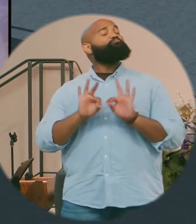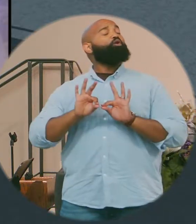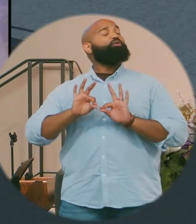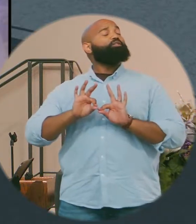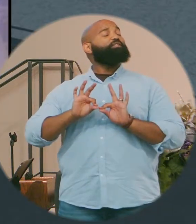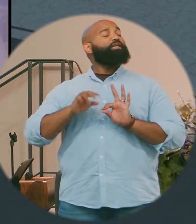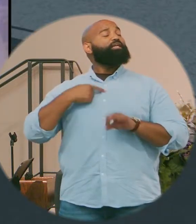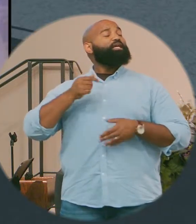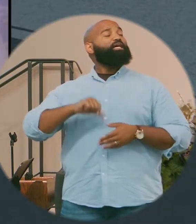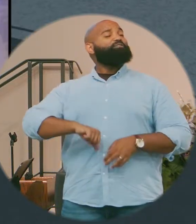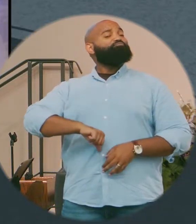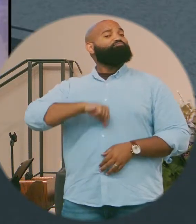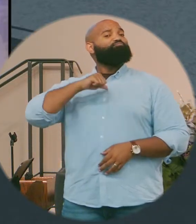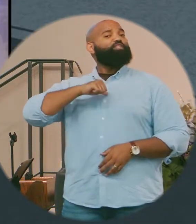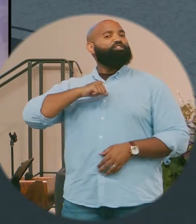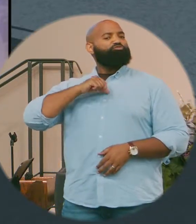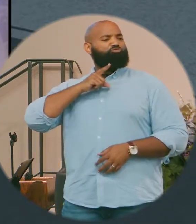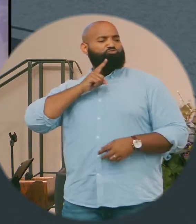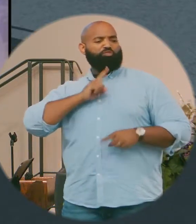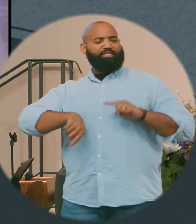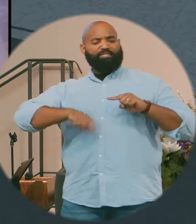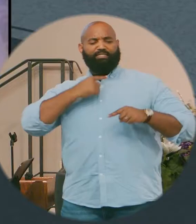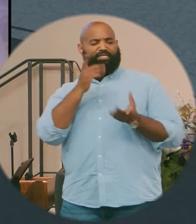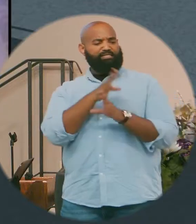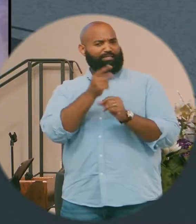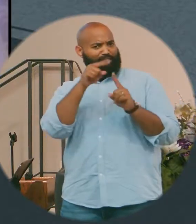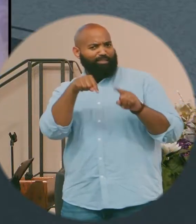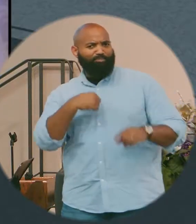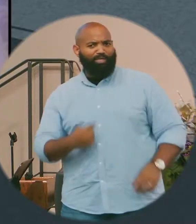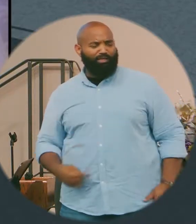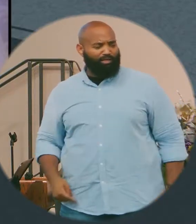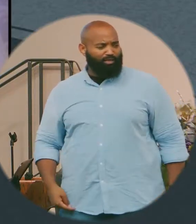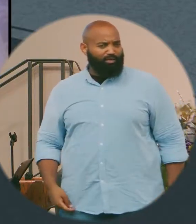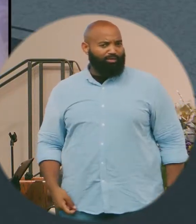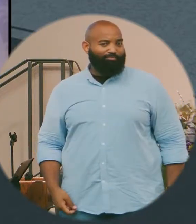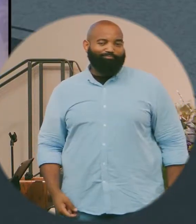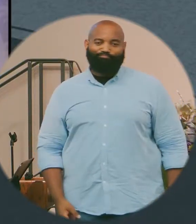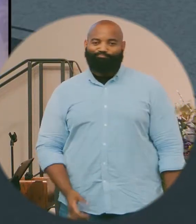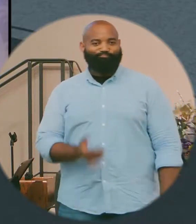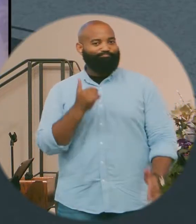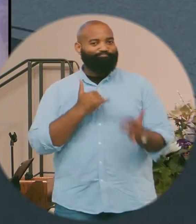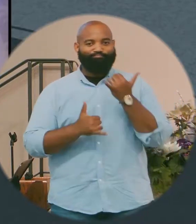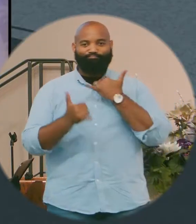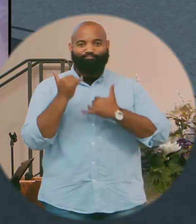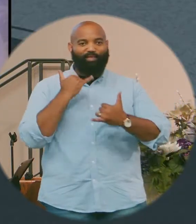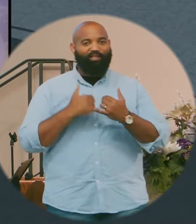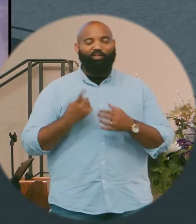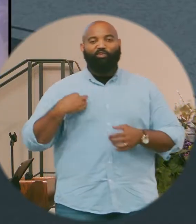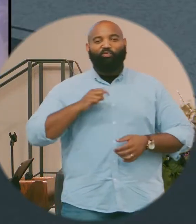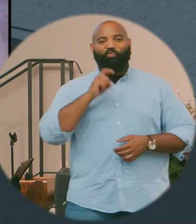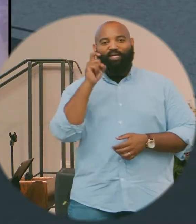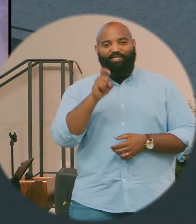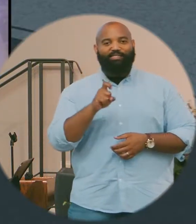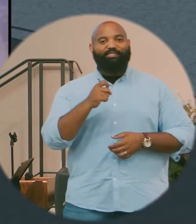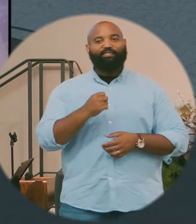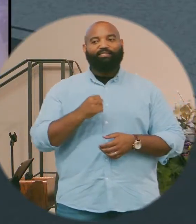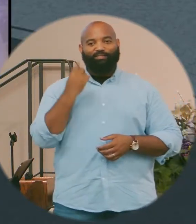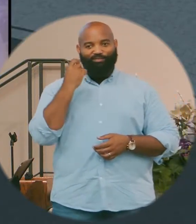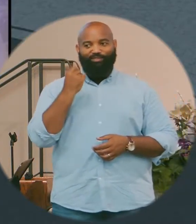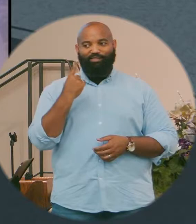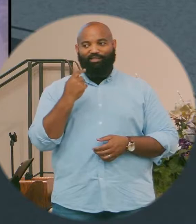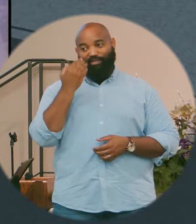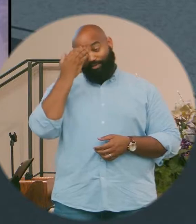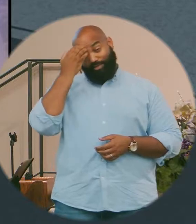positions instead of accepting accountability. Accountability offers a different perspective, but accountability